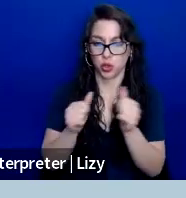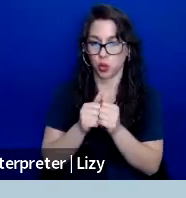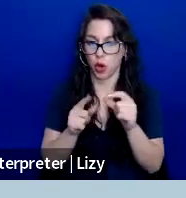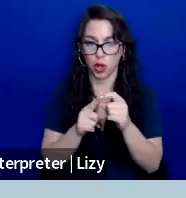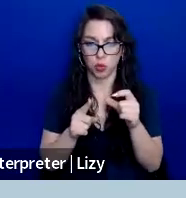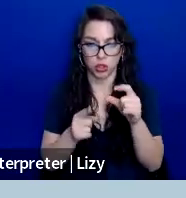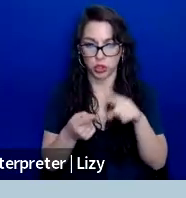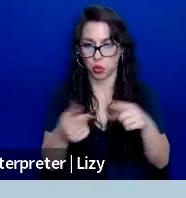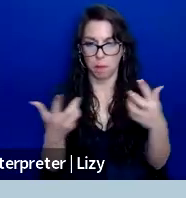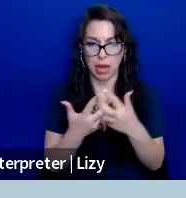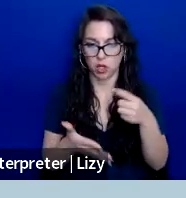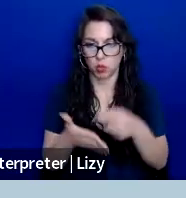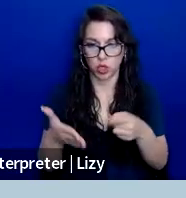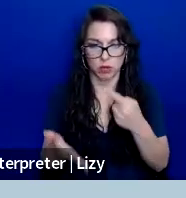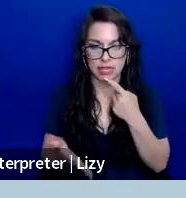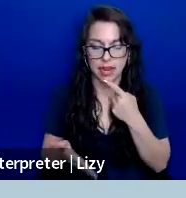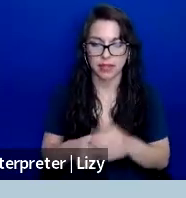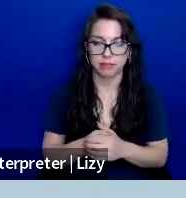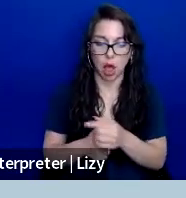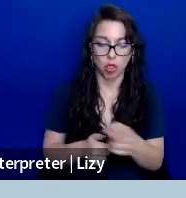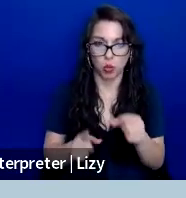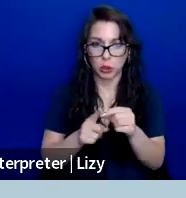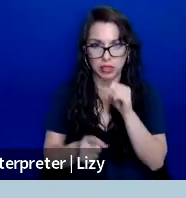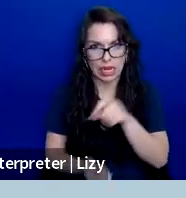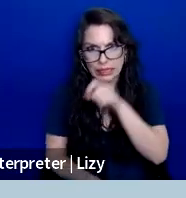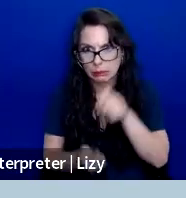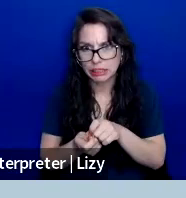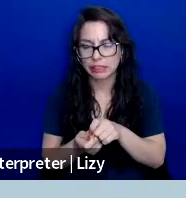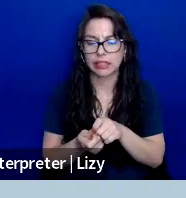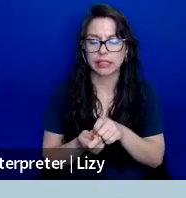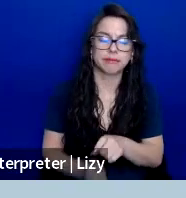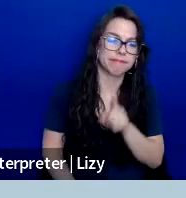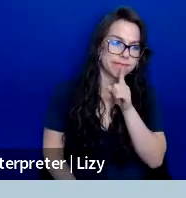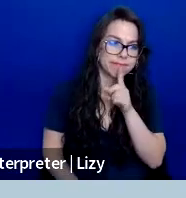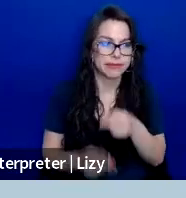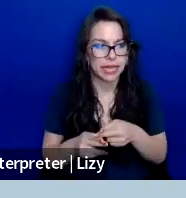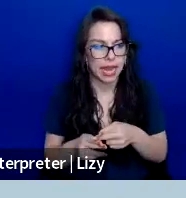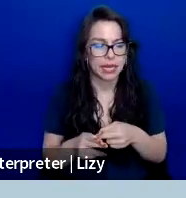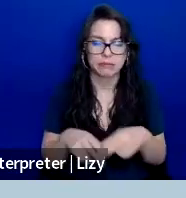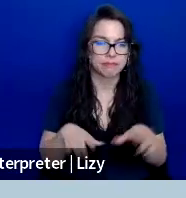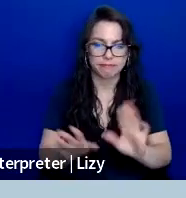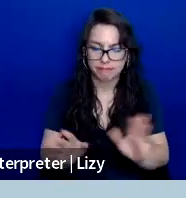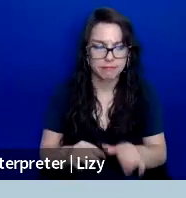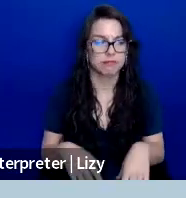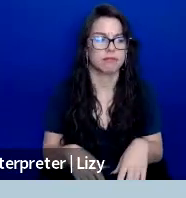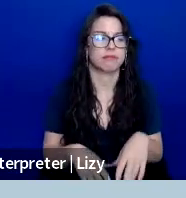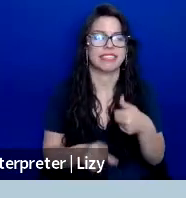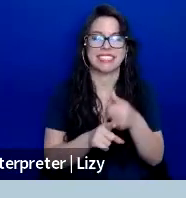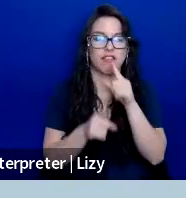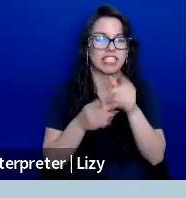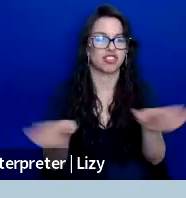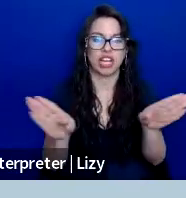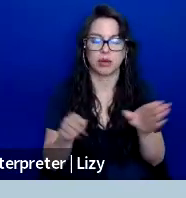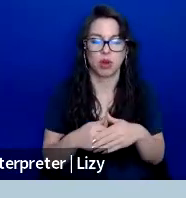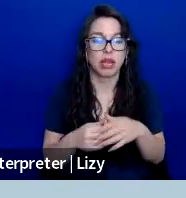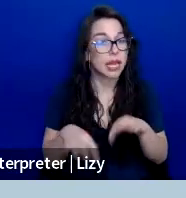saying. And they're not super specific, like not a name or something like that. It's very general, but just showing the